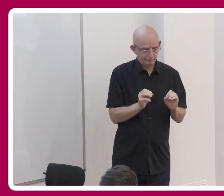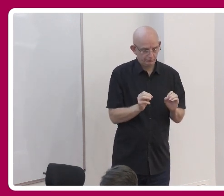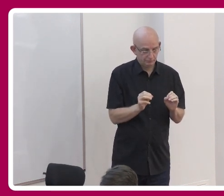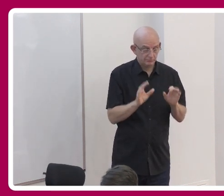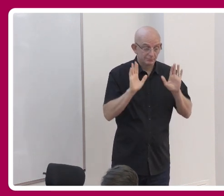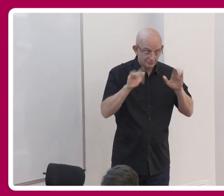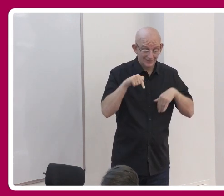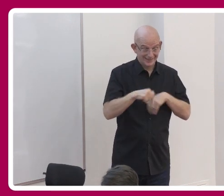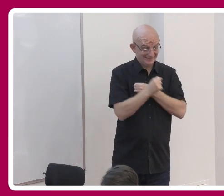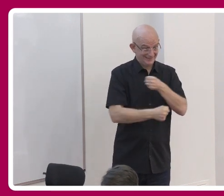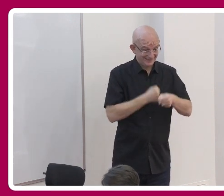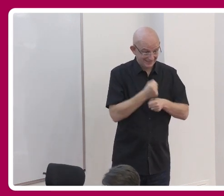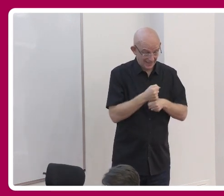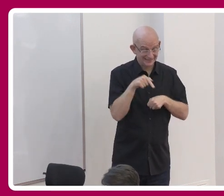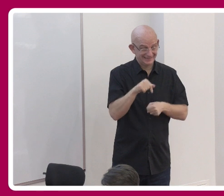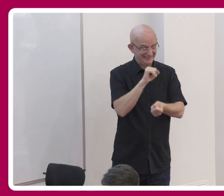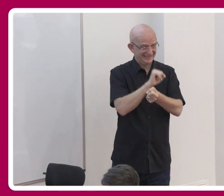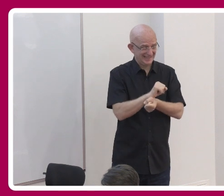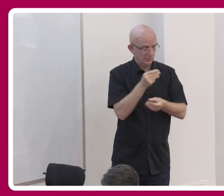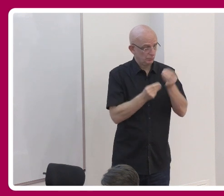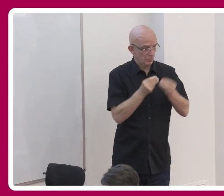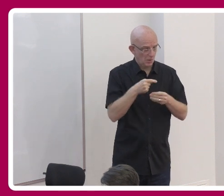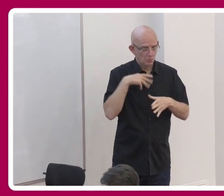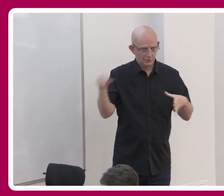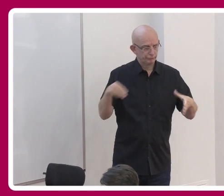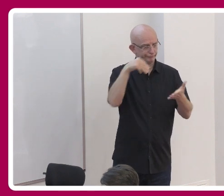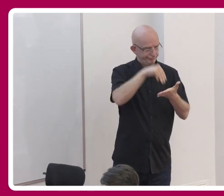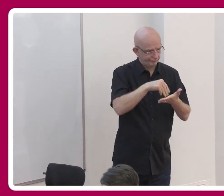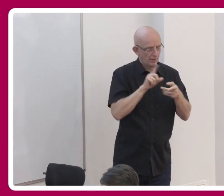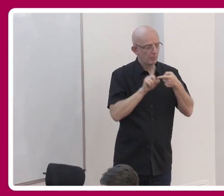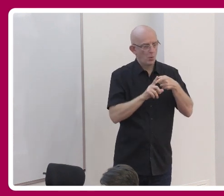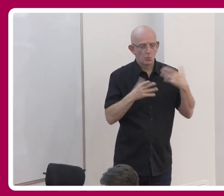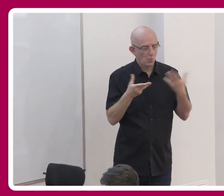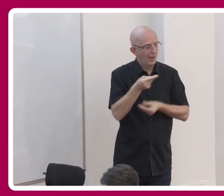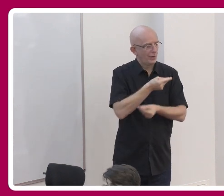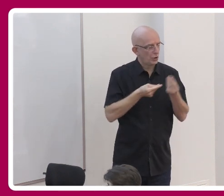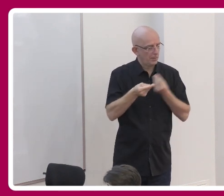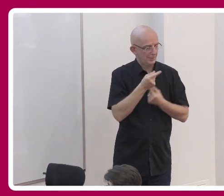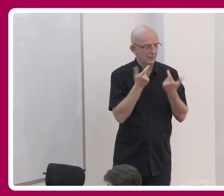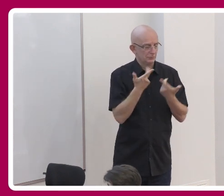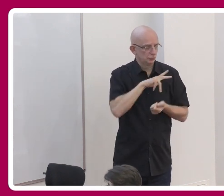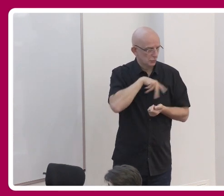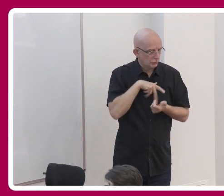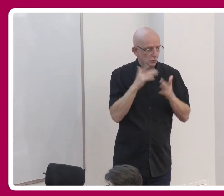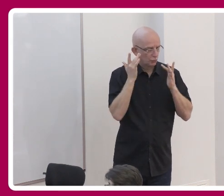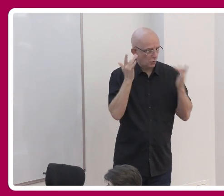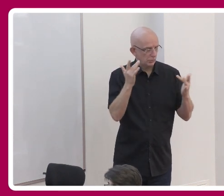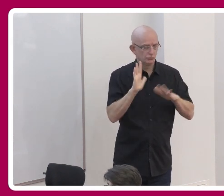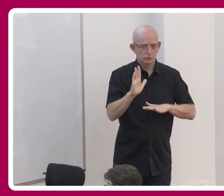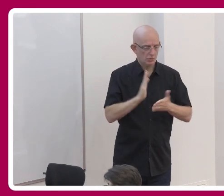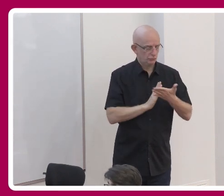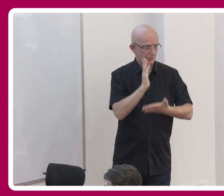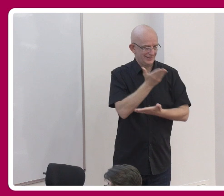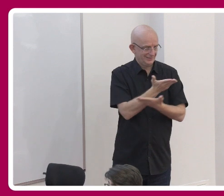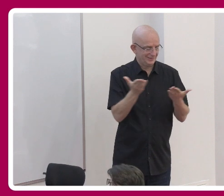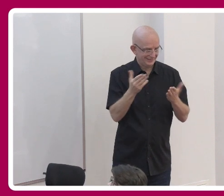and on the rights of the child, because we also have children who are chained, unfortunately. And so we are awaiting